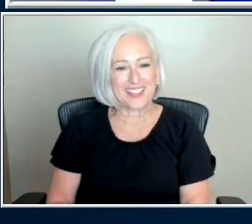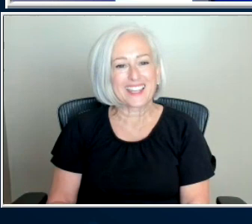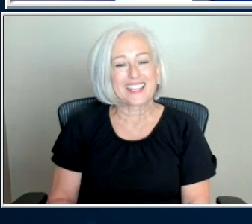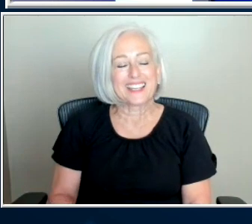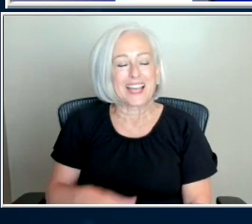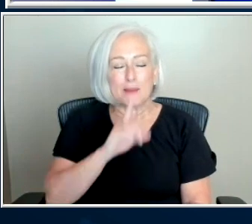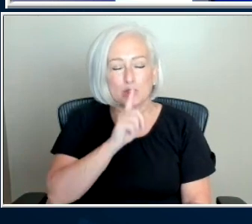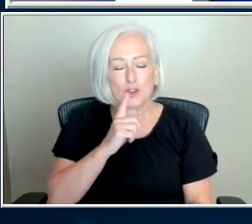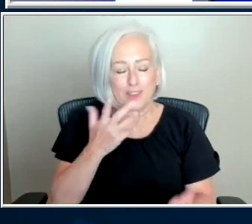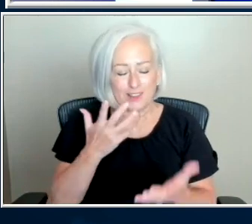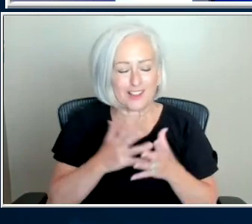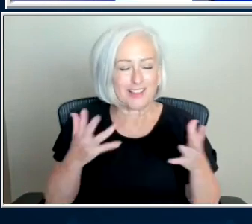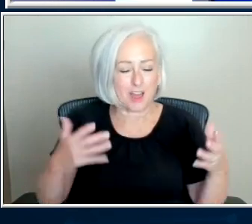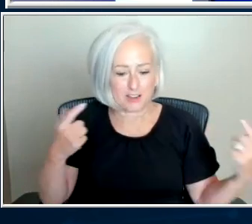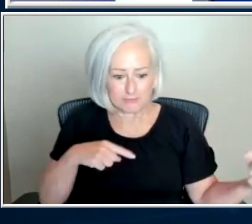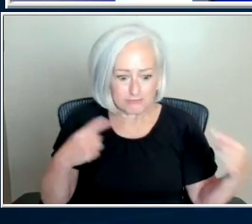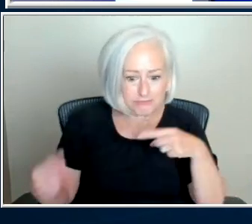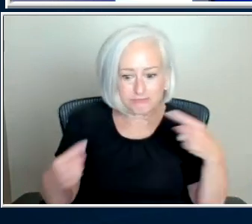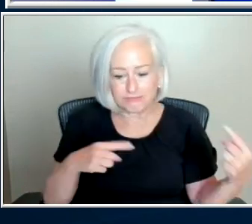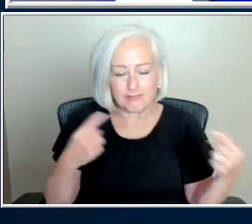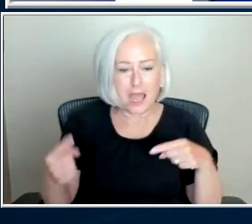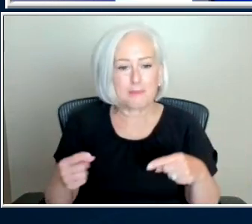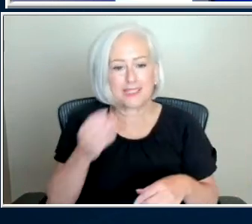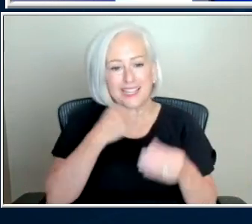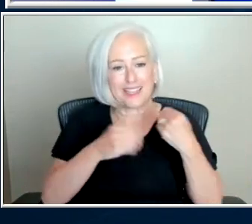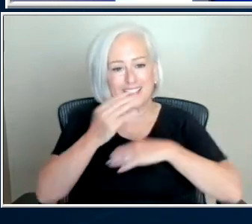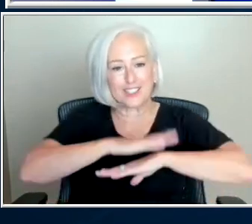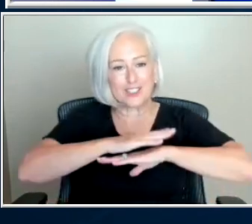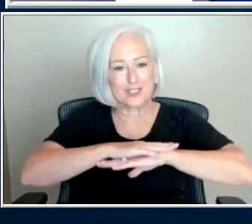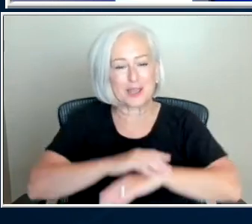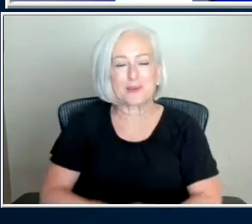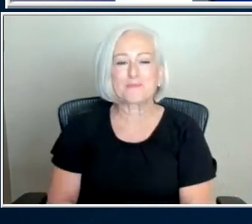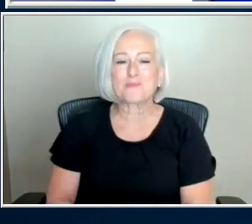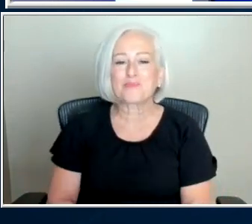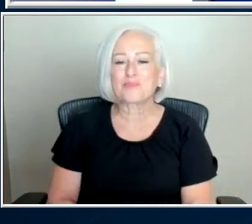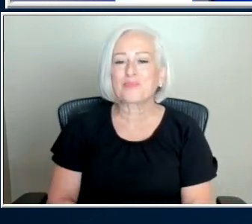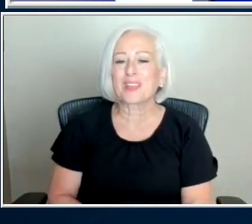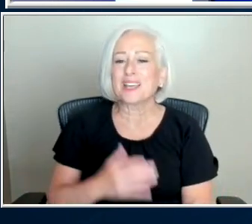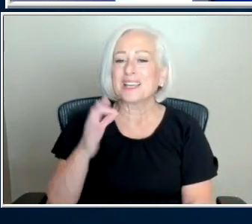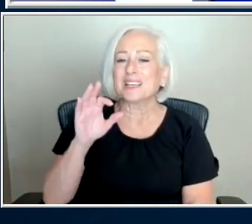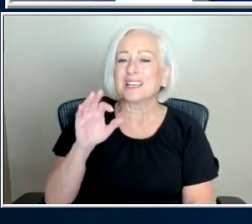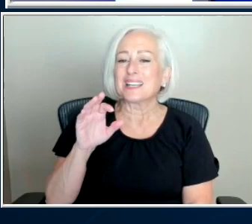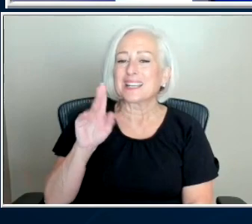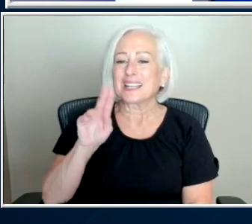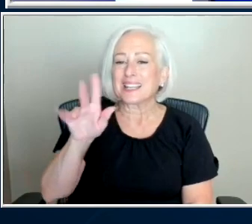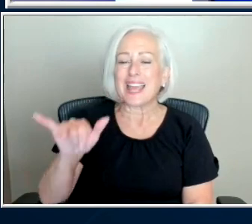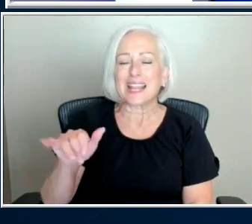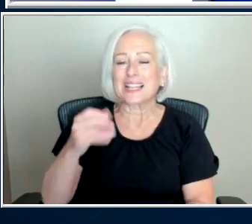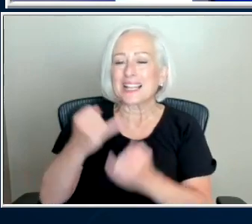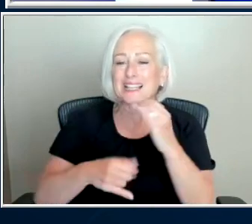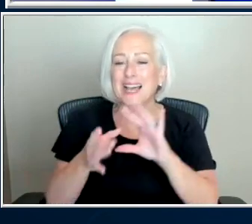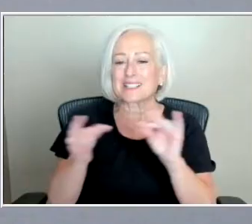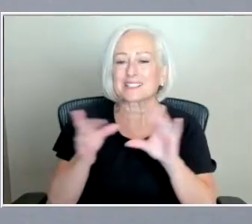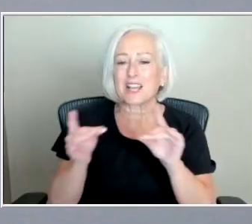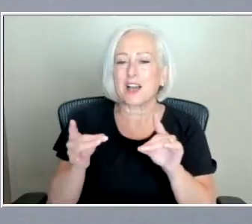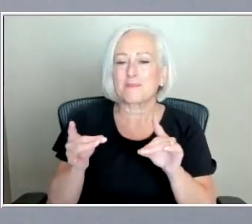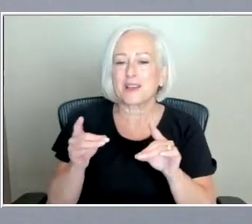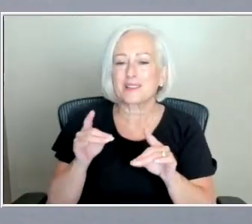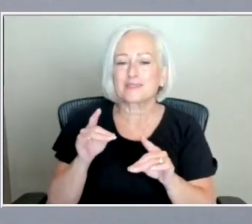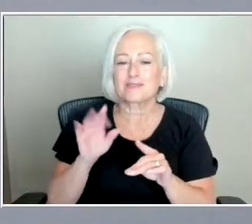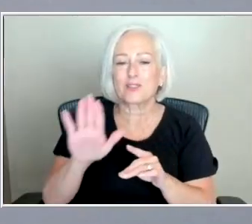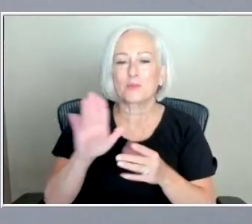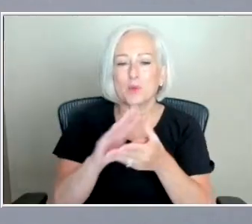not. All right, let's get to our takeaways on this Friday. And Kaylee, let's start with you. What do you want folks to take away from your story?